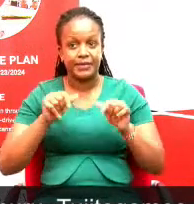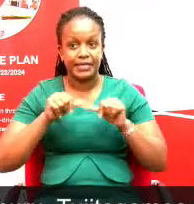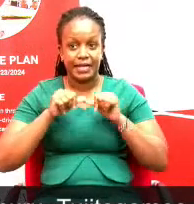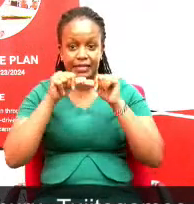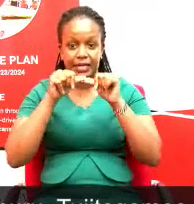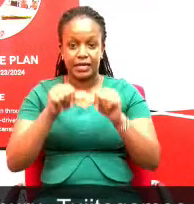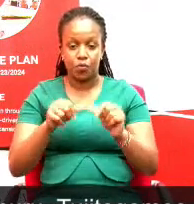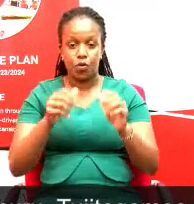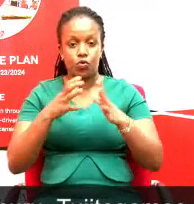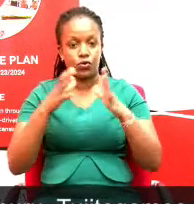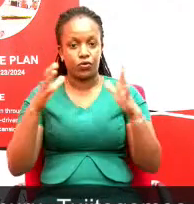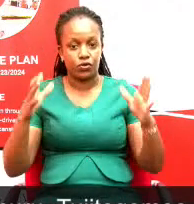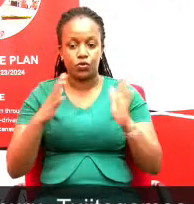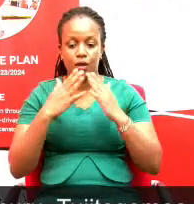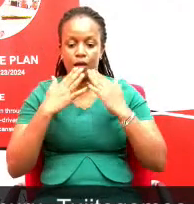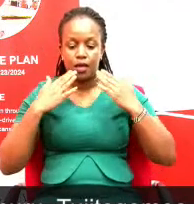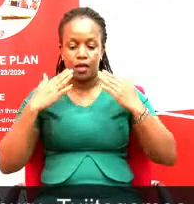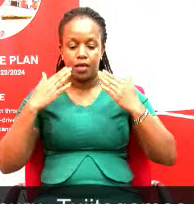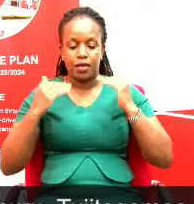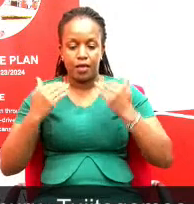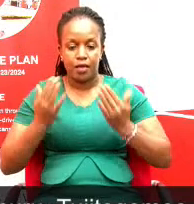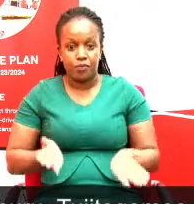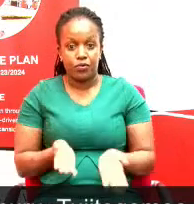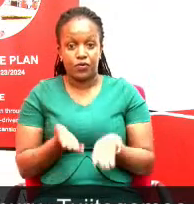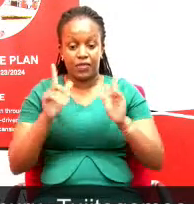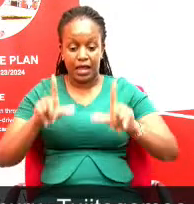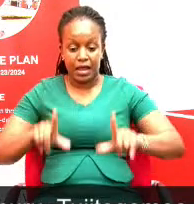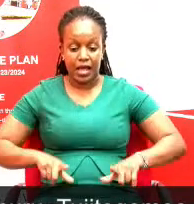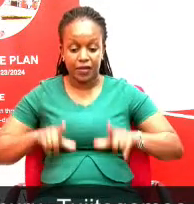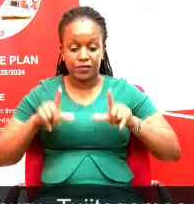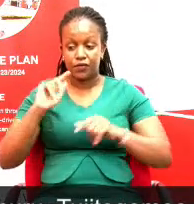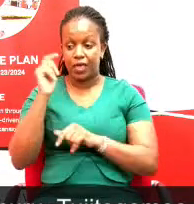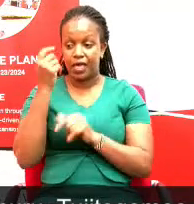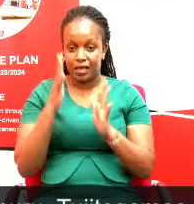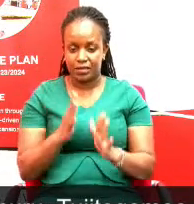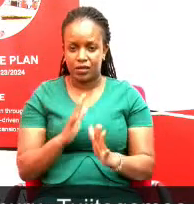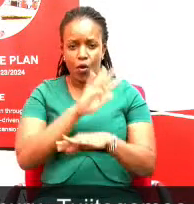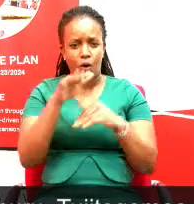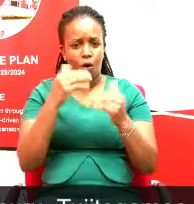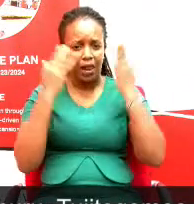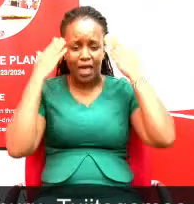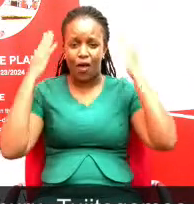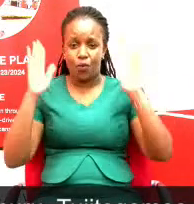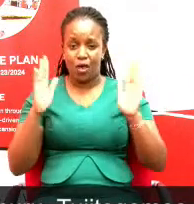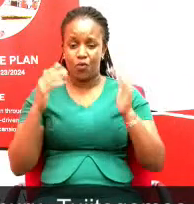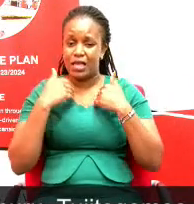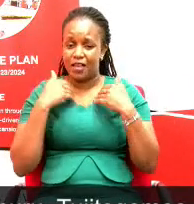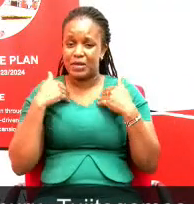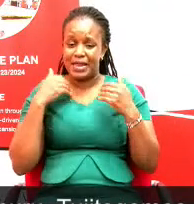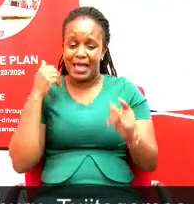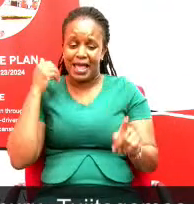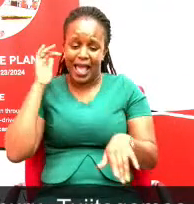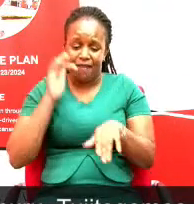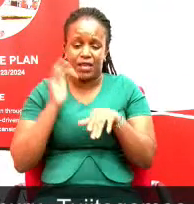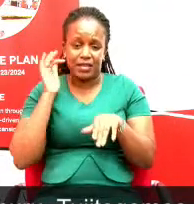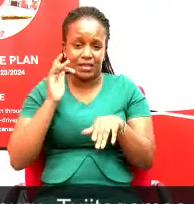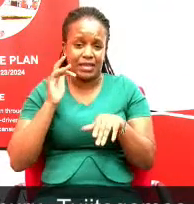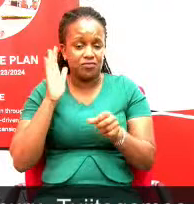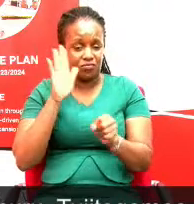trajectory to improve lives and livelihood of Kenyans. You are aware we've been hit hard by COVID like the rest of the